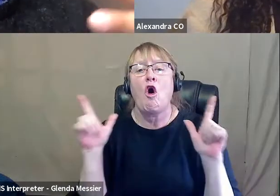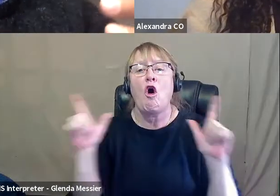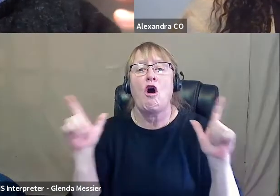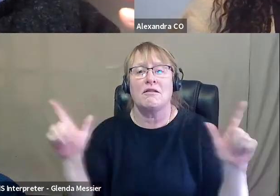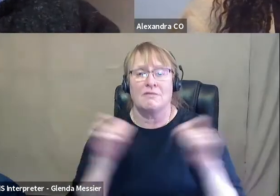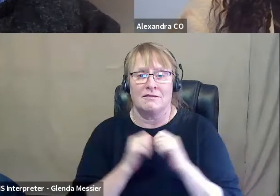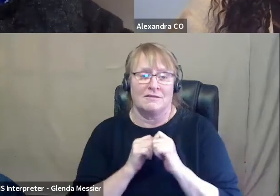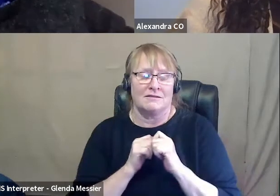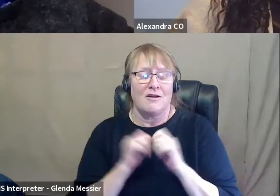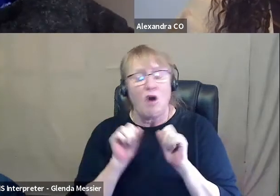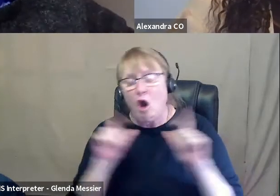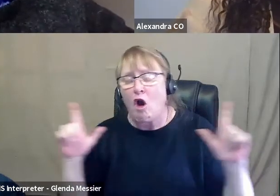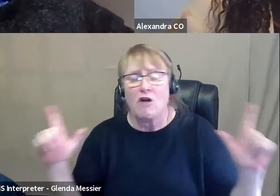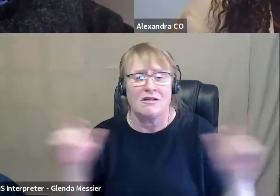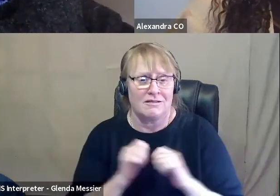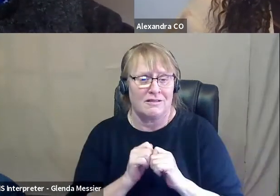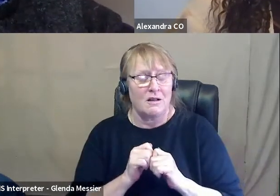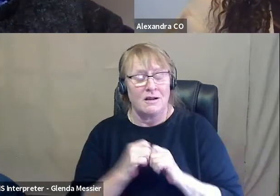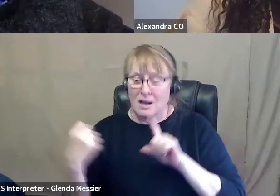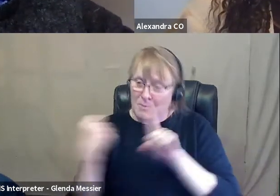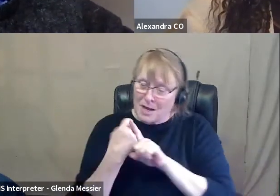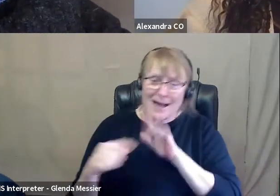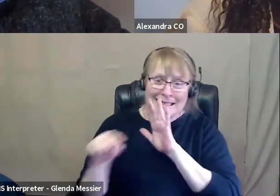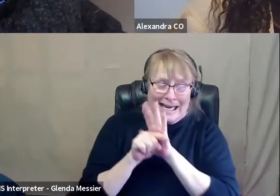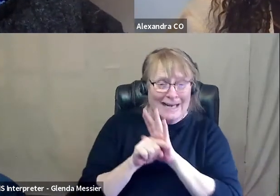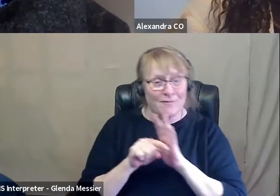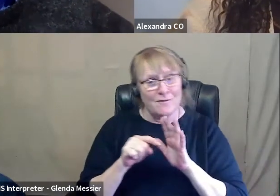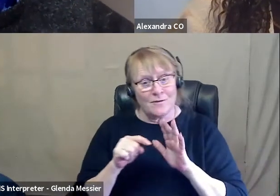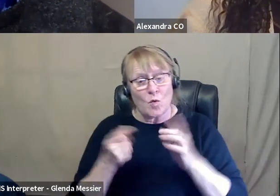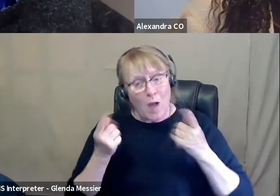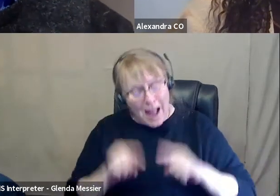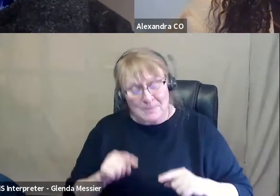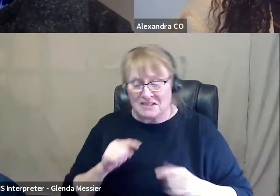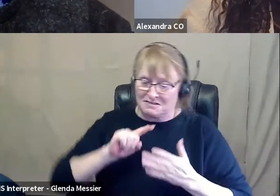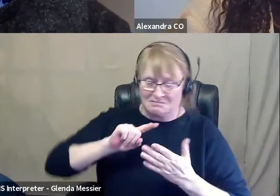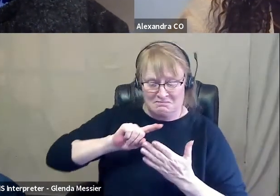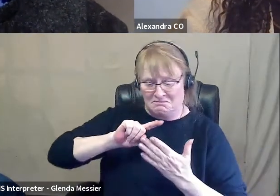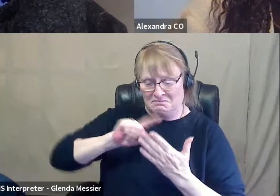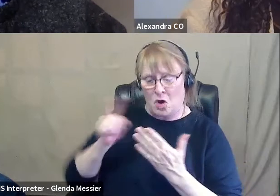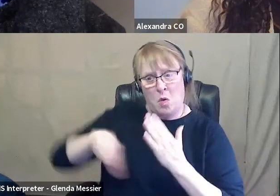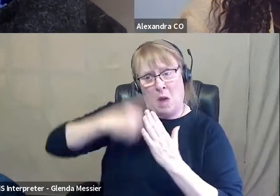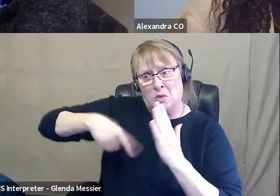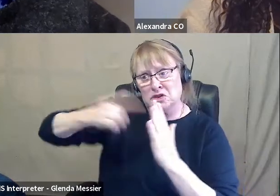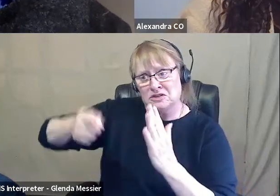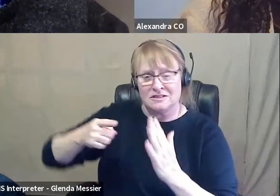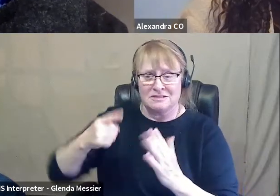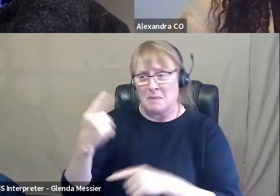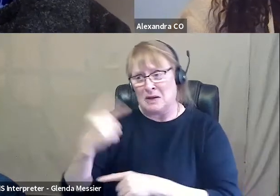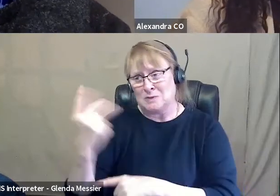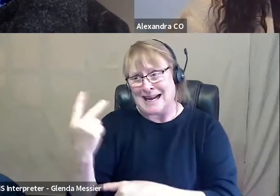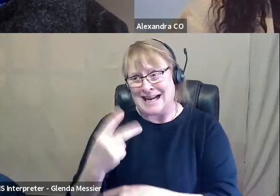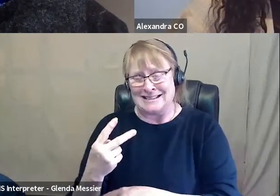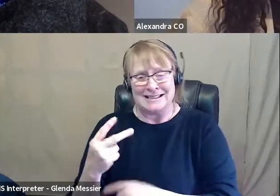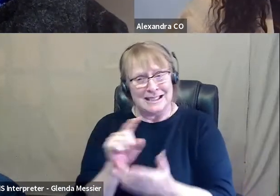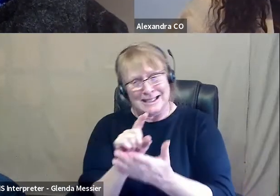are generally within hours or days, rarely within weeks, but almost unheard of to have